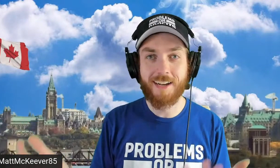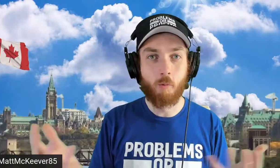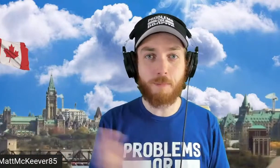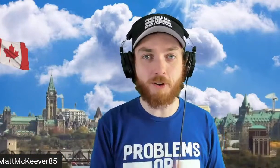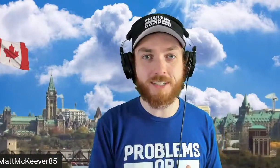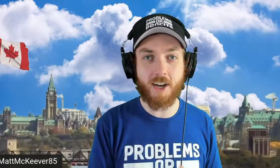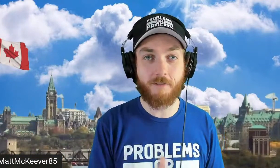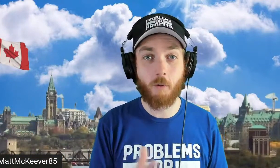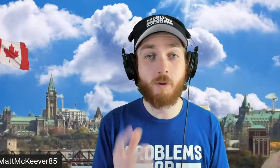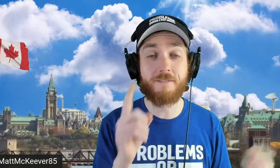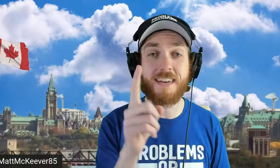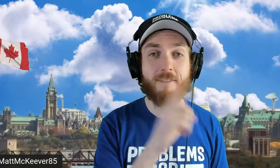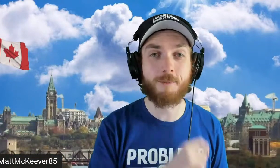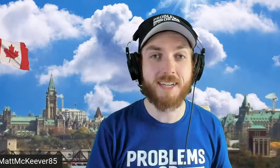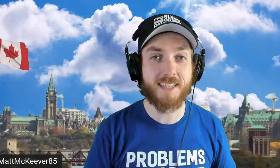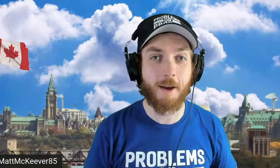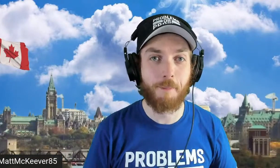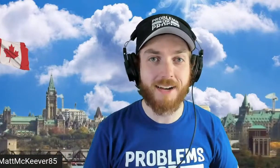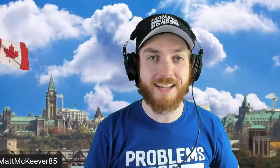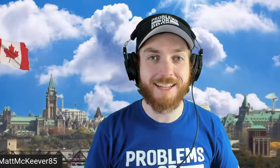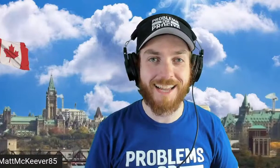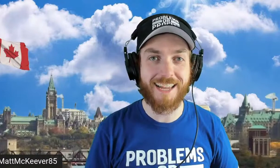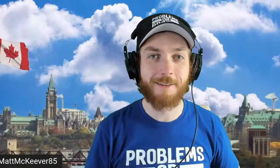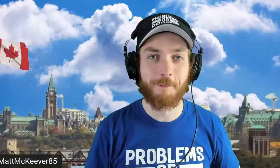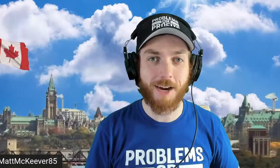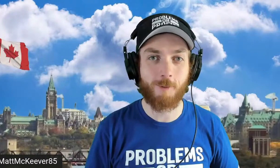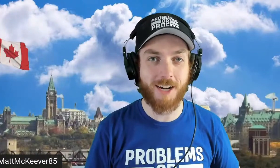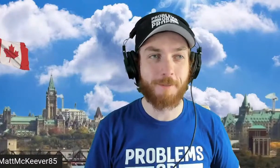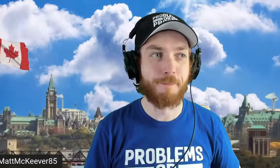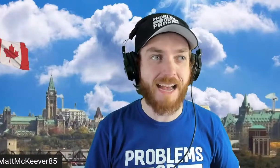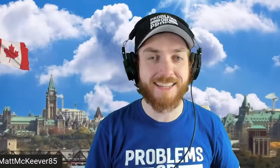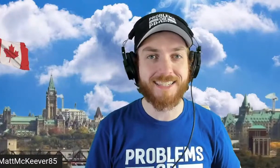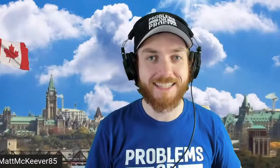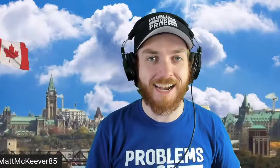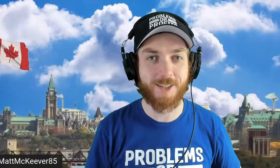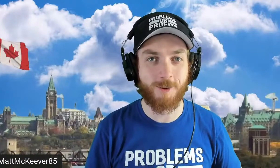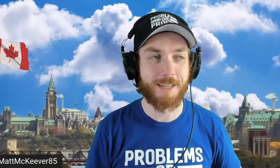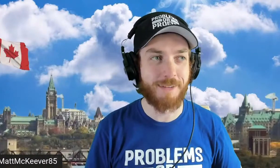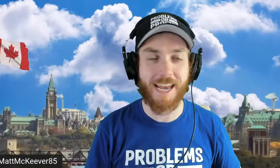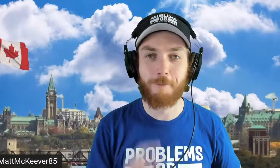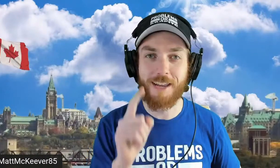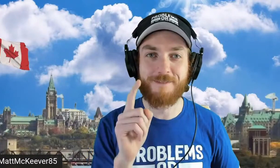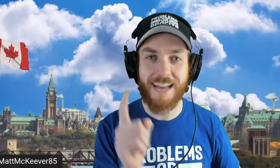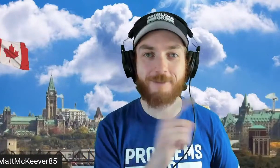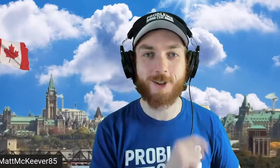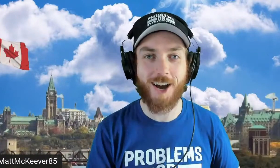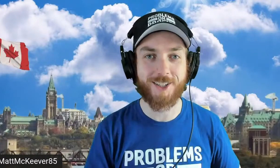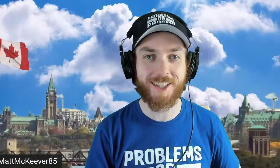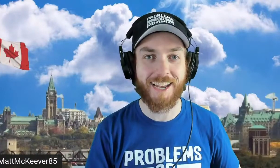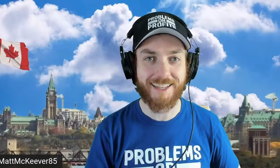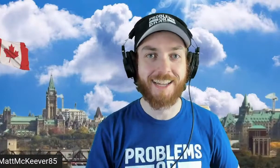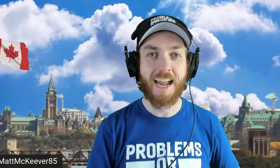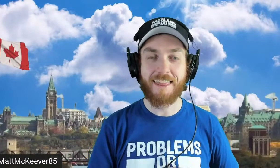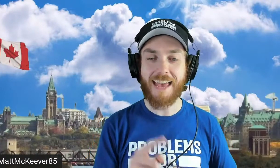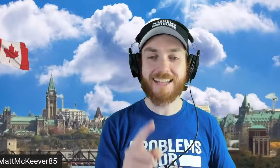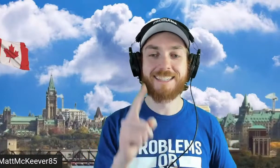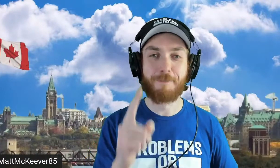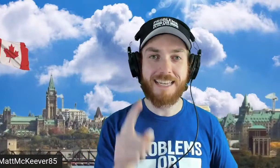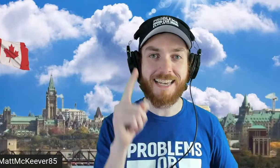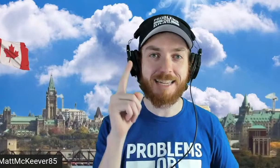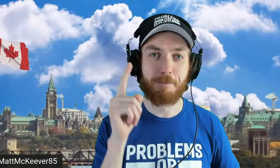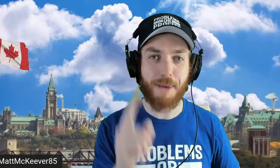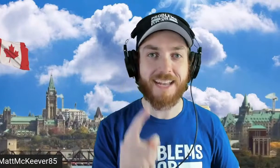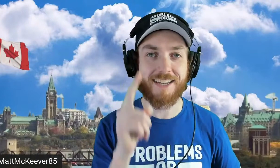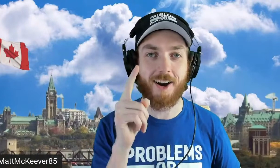Literally, we pull this off. We have never missed a Monday night marijuana madness at 9:20 p.m. We have never launched late. And that is